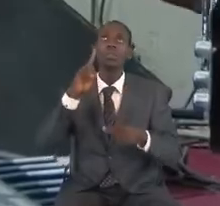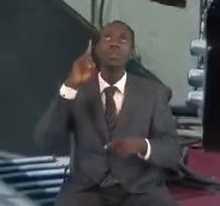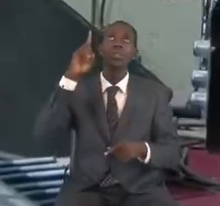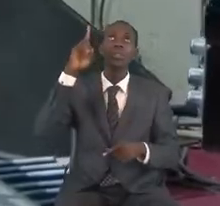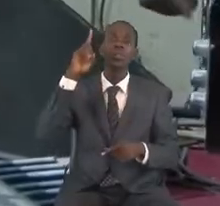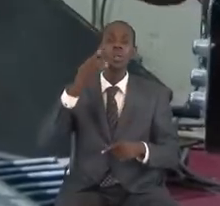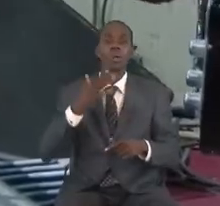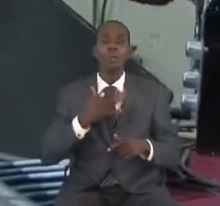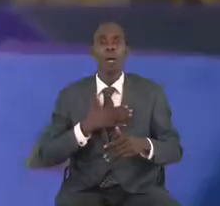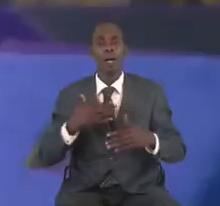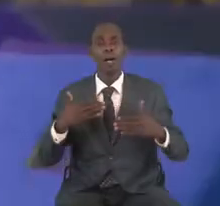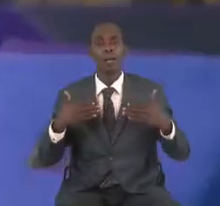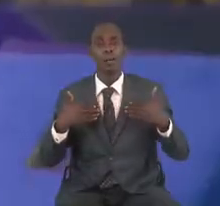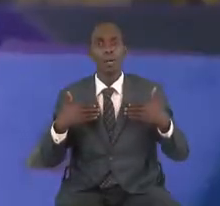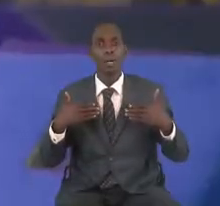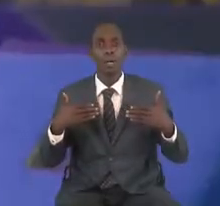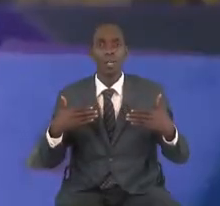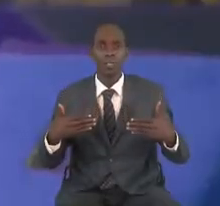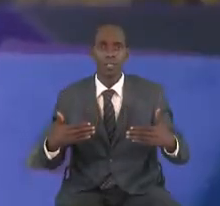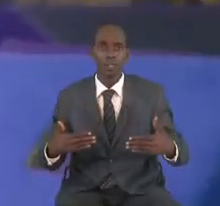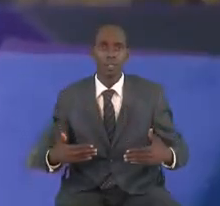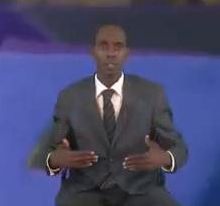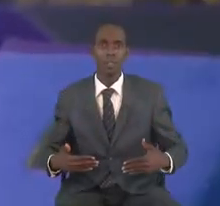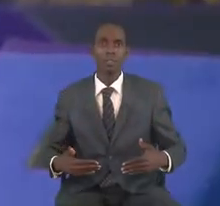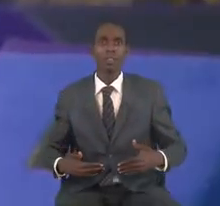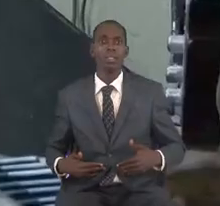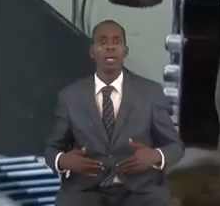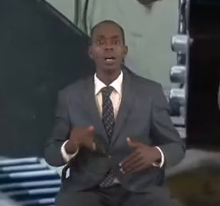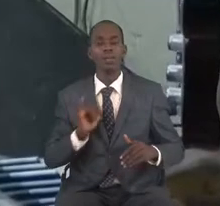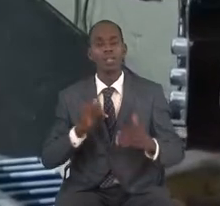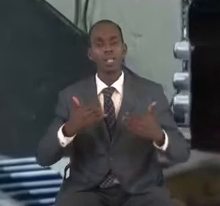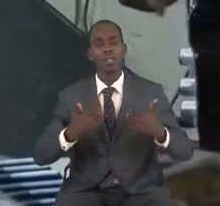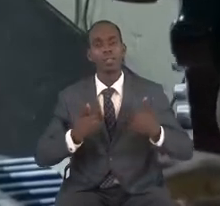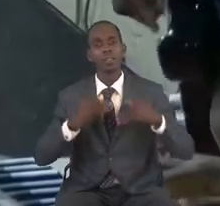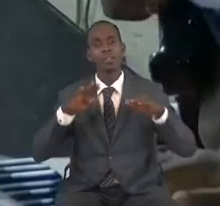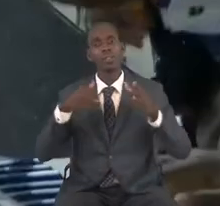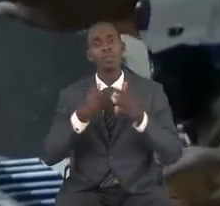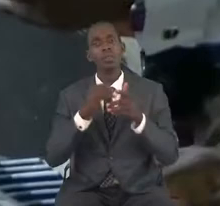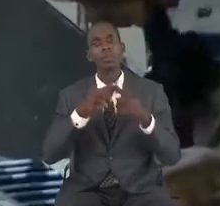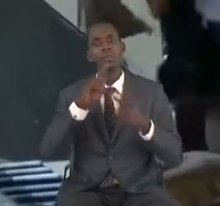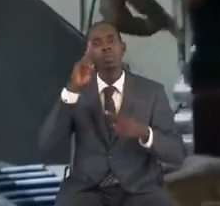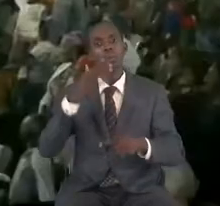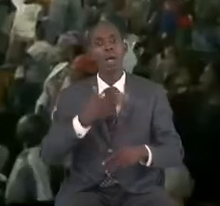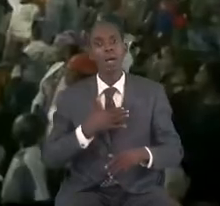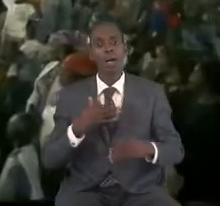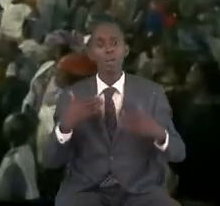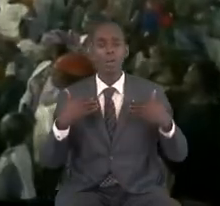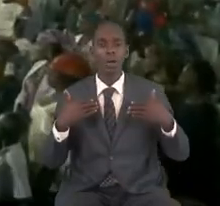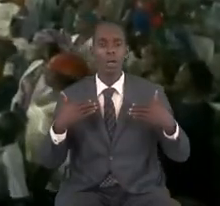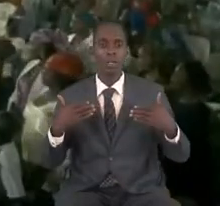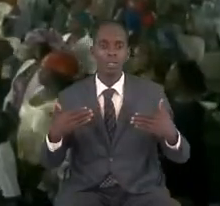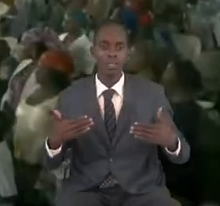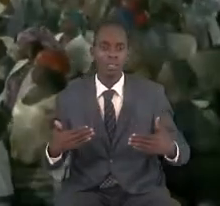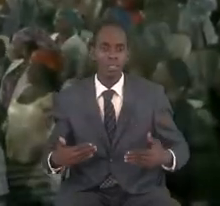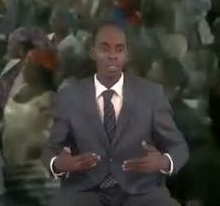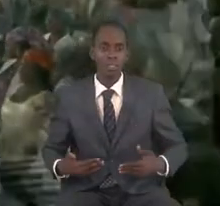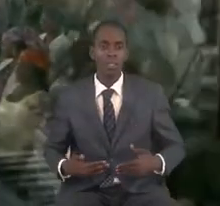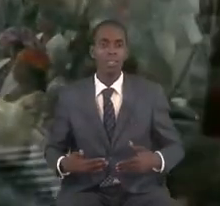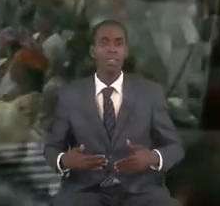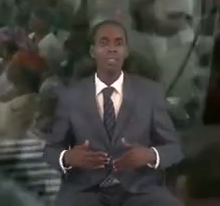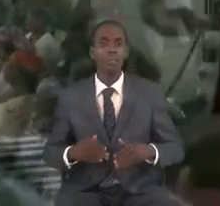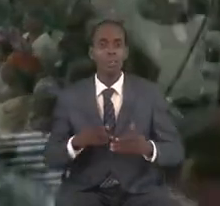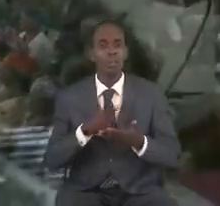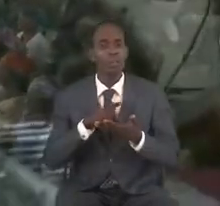you my body i'm giving to you by you